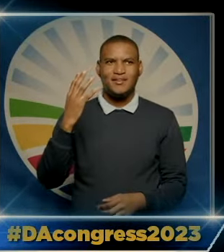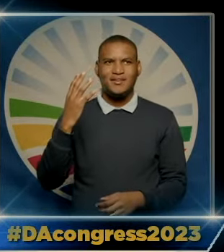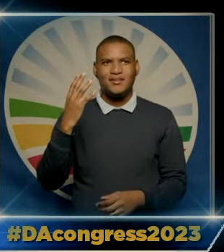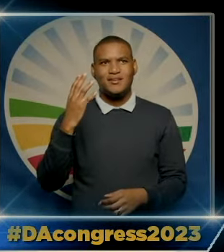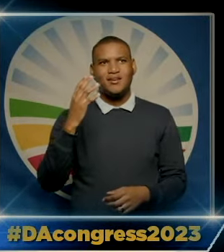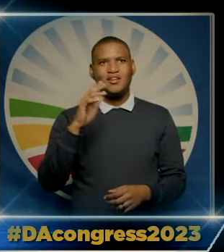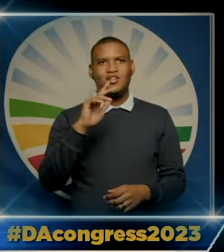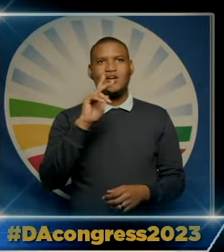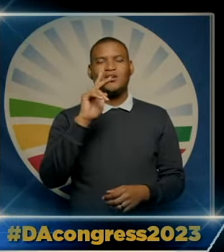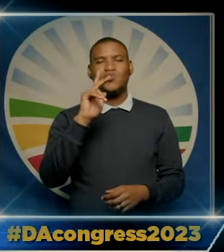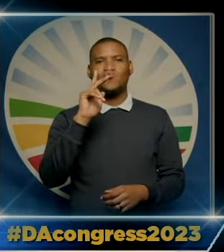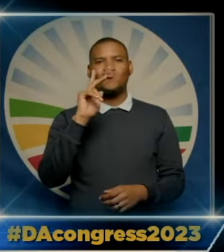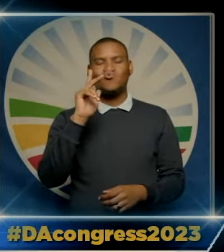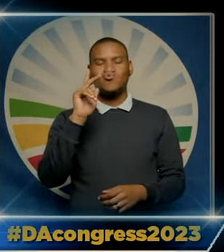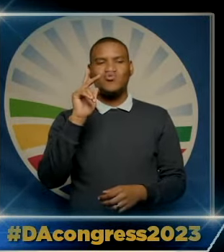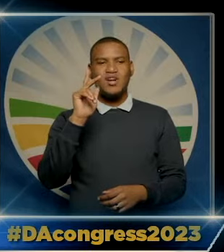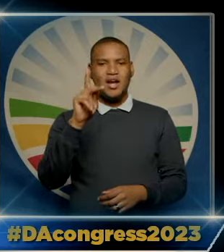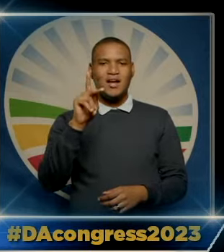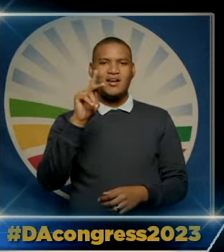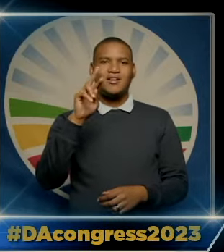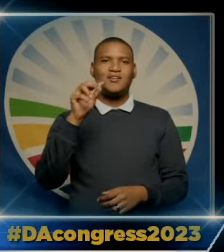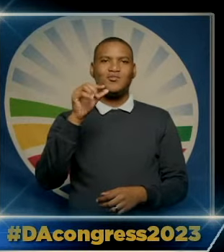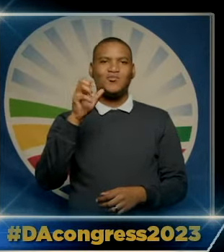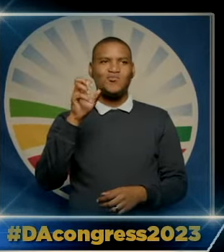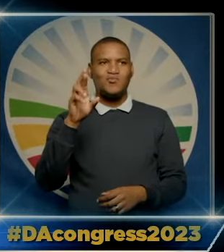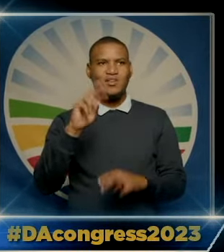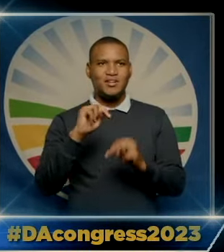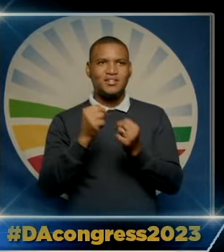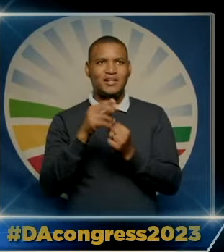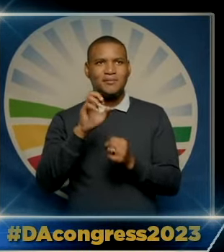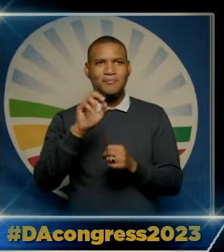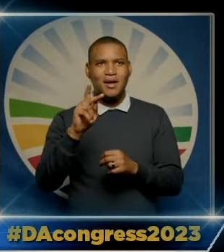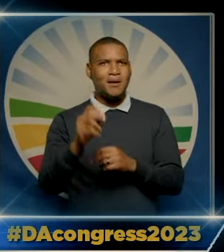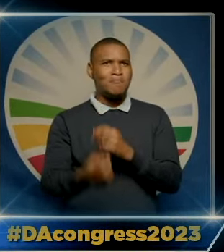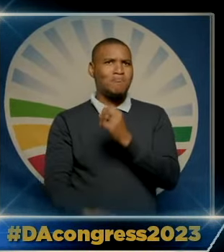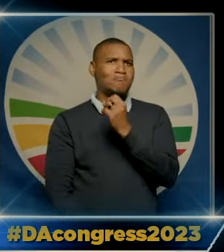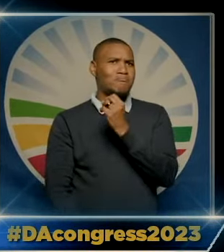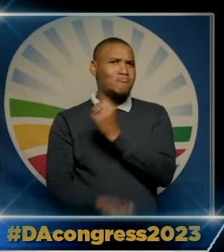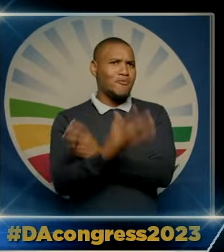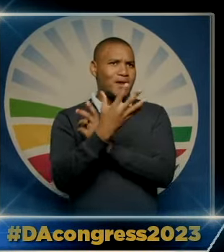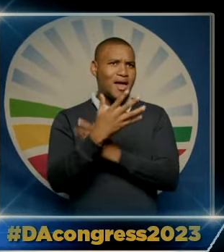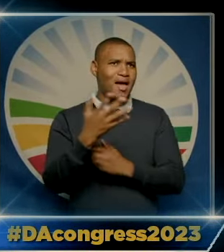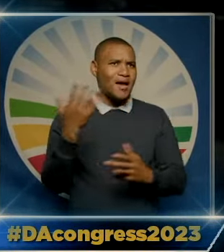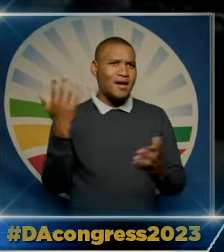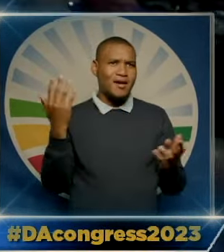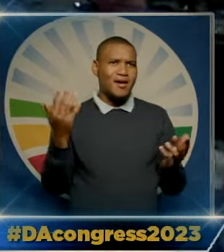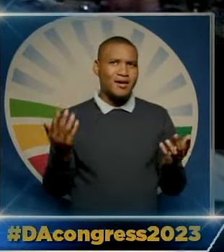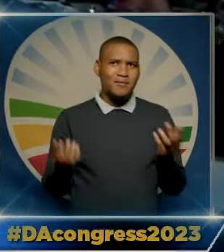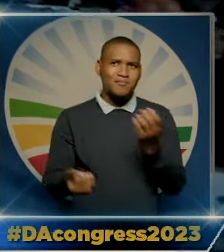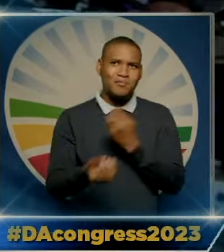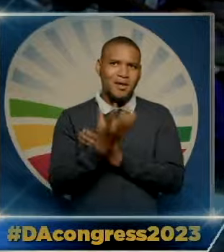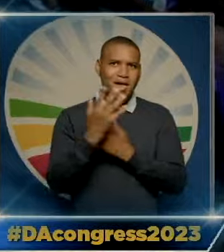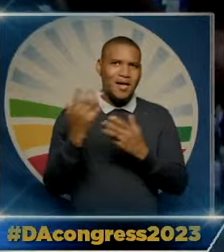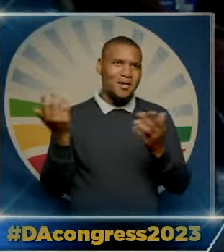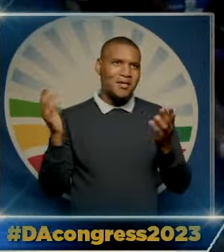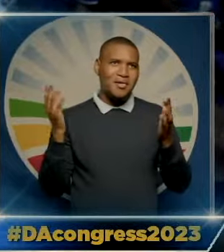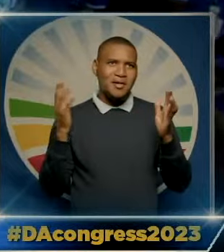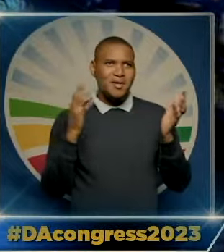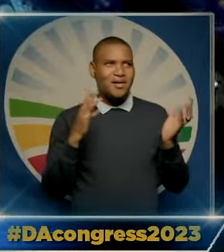National Park is something very special. So, Pumalaga Relochani, Pumalaga Lachani.